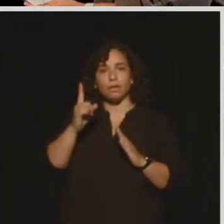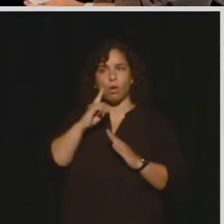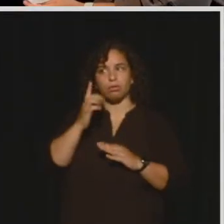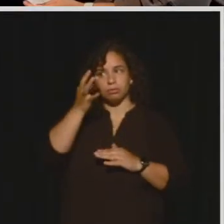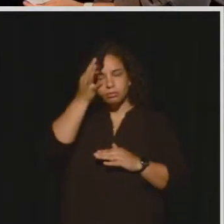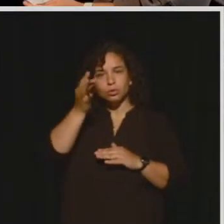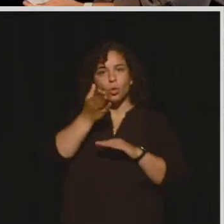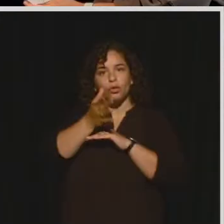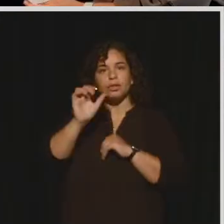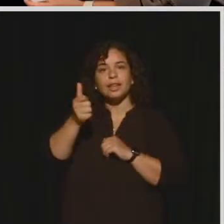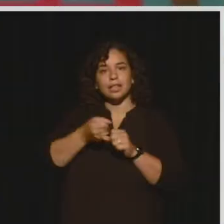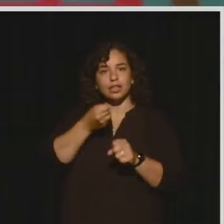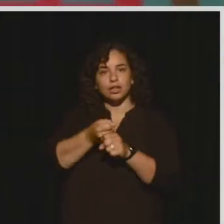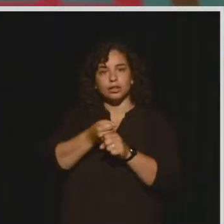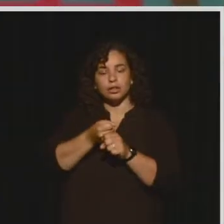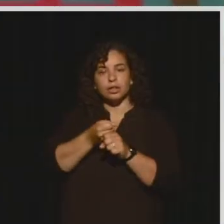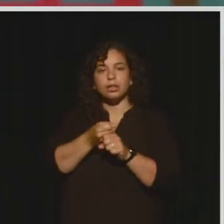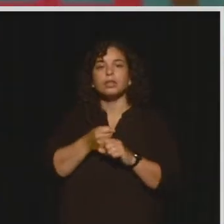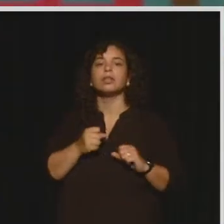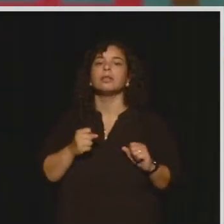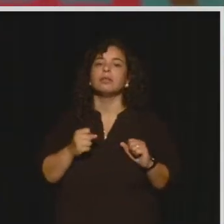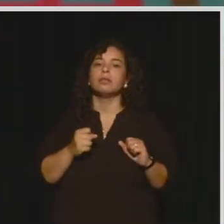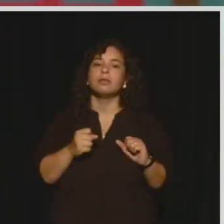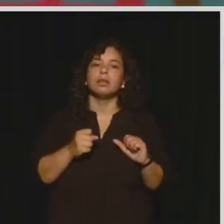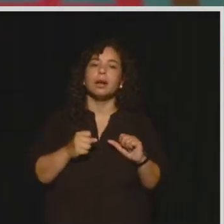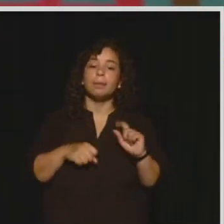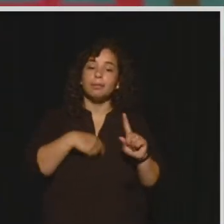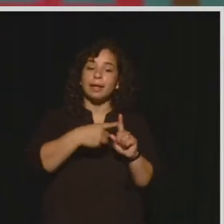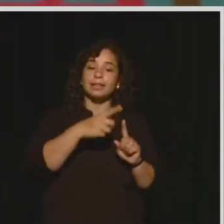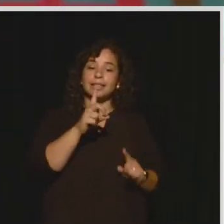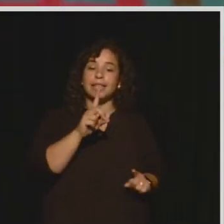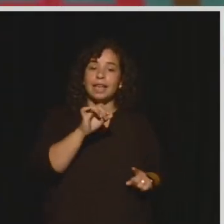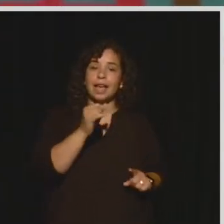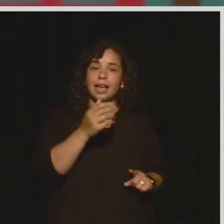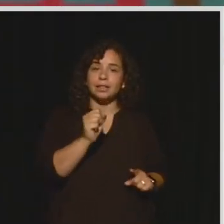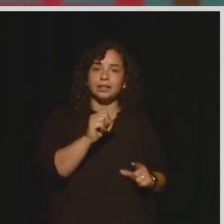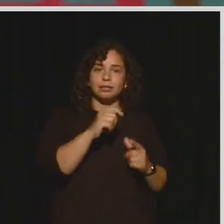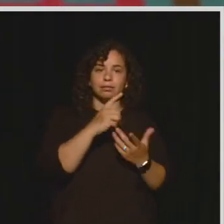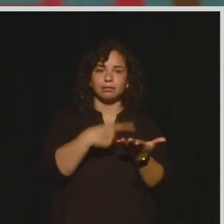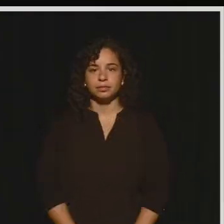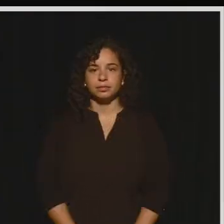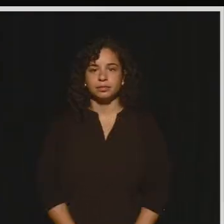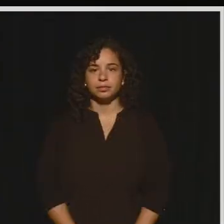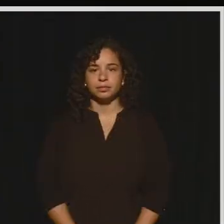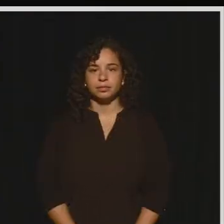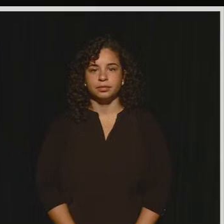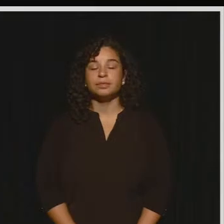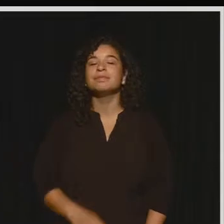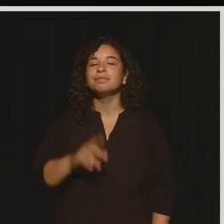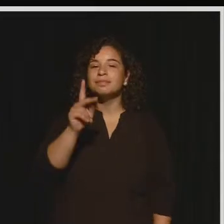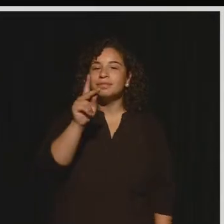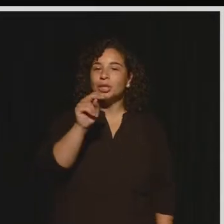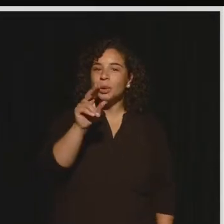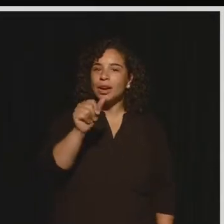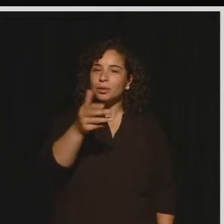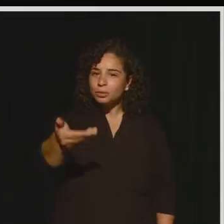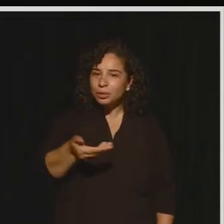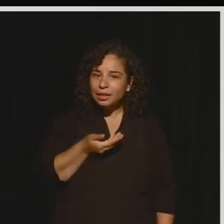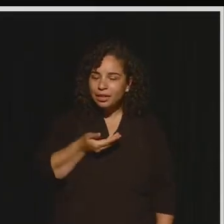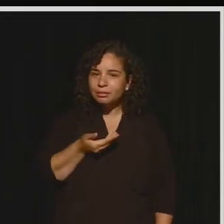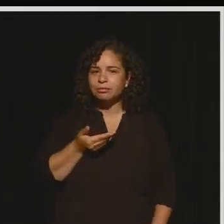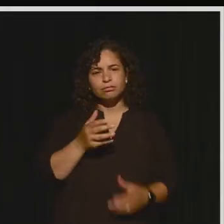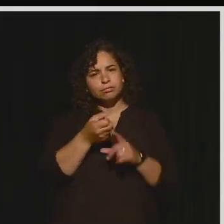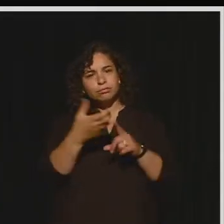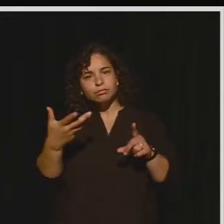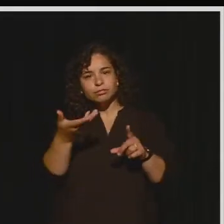Canadian Mayhem for 5 years, and the DS Discussion Salon for 6. So Kona, welcome to the panel. Tell us